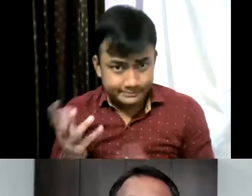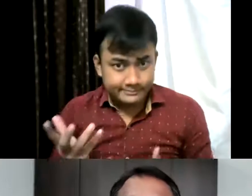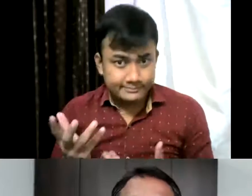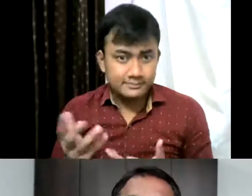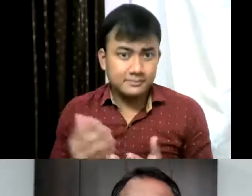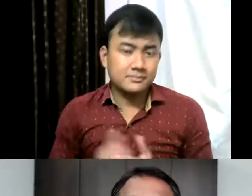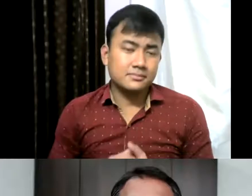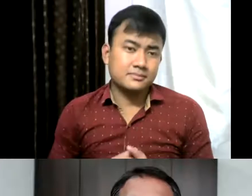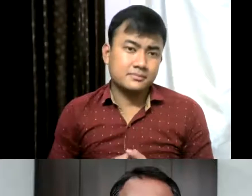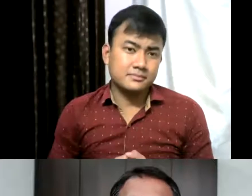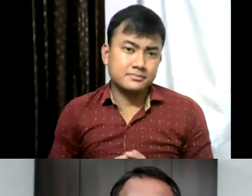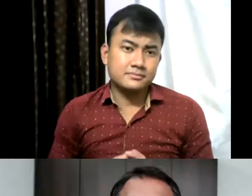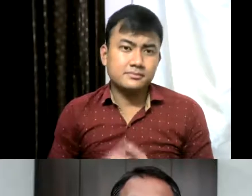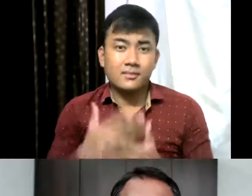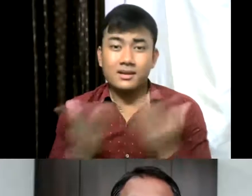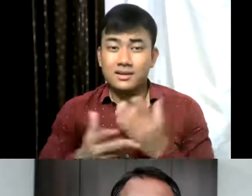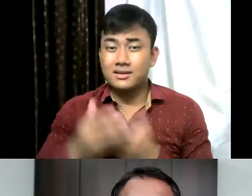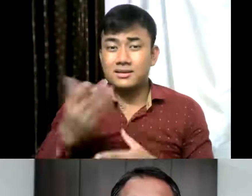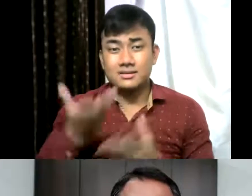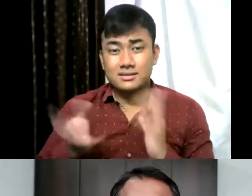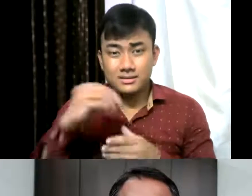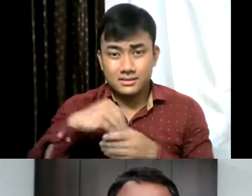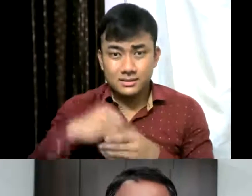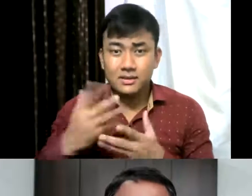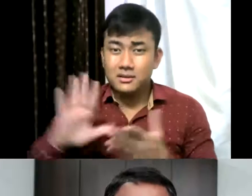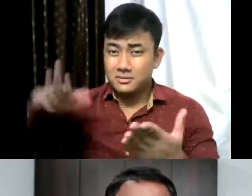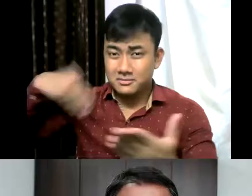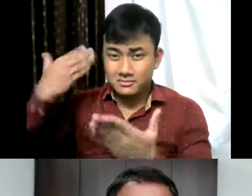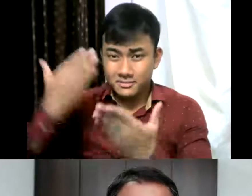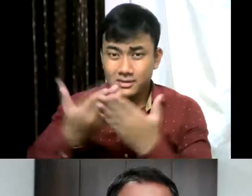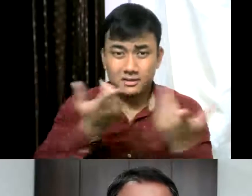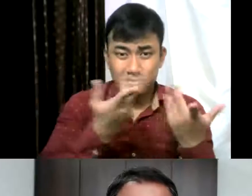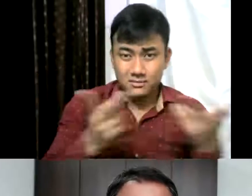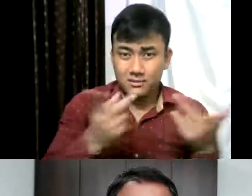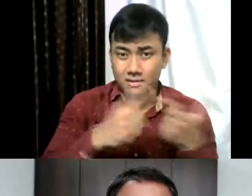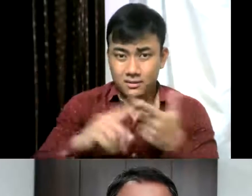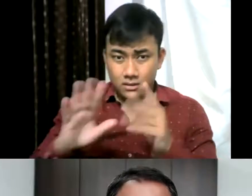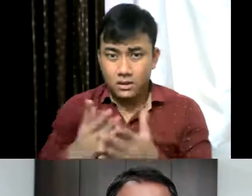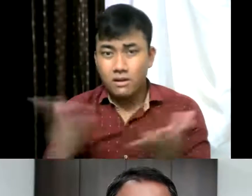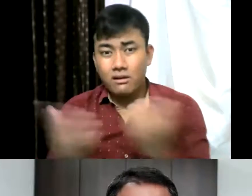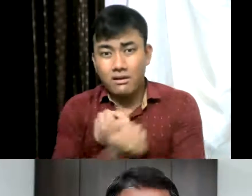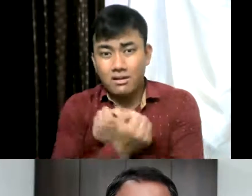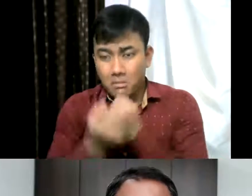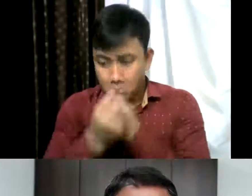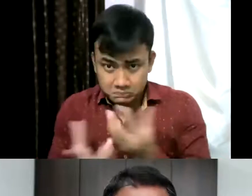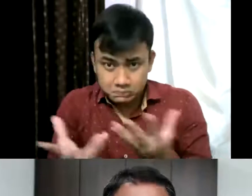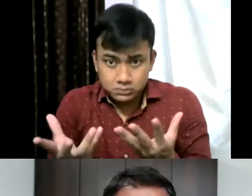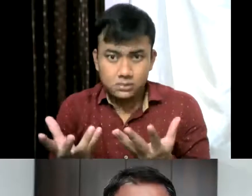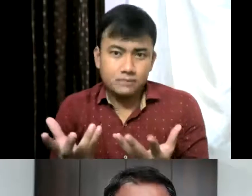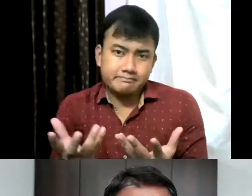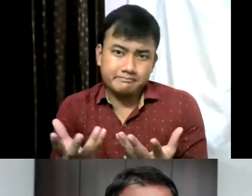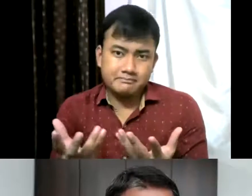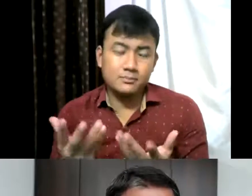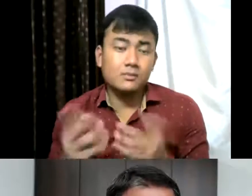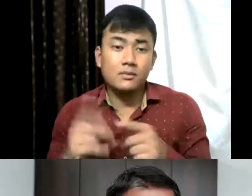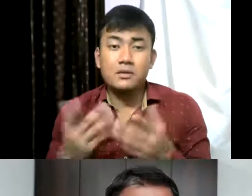now? It's all being manufactured through these histories of violence through which love itself has been codified. That we might think that for